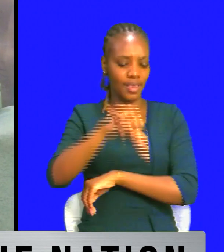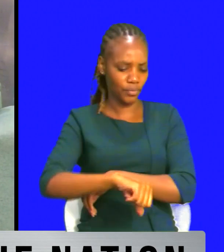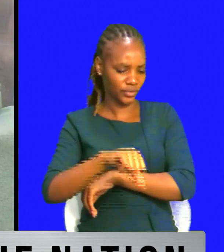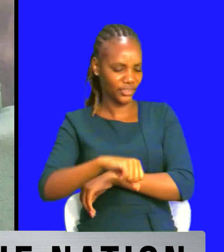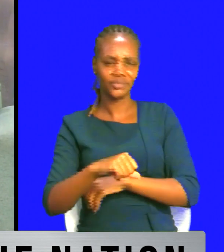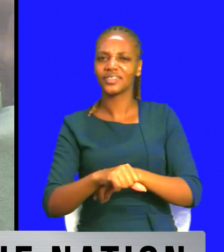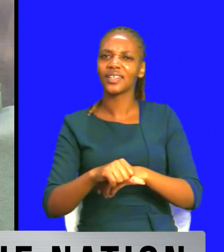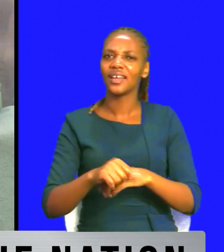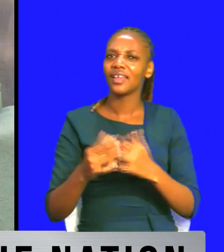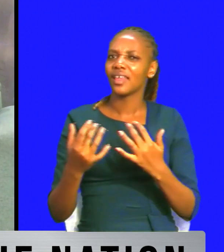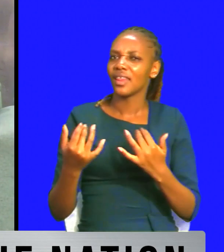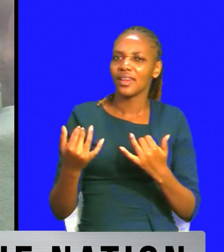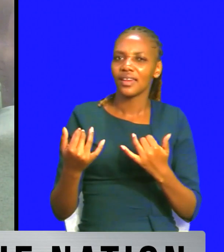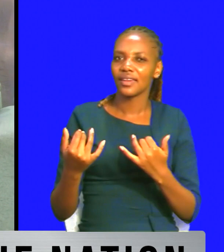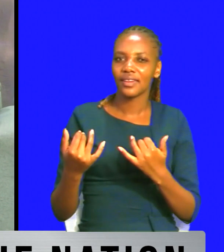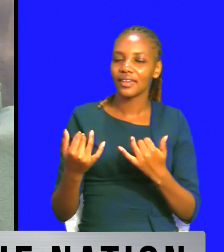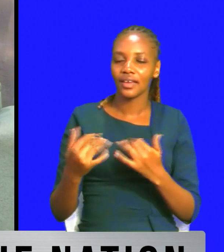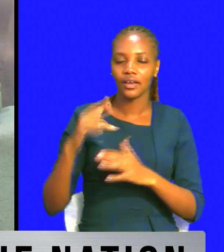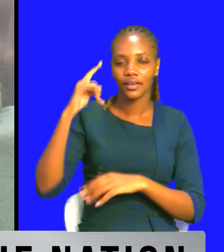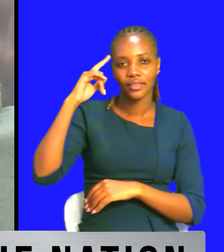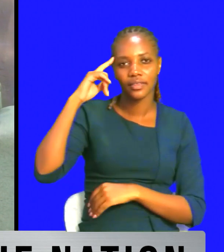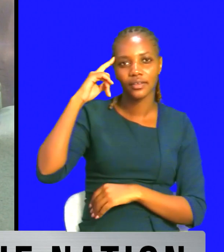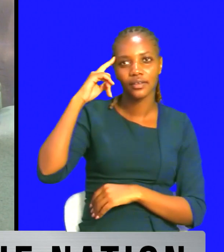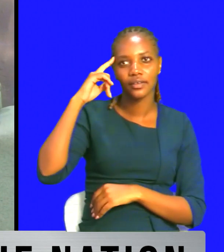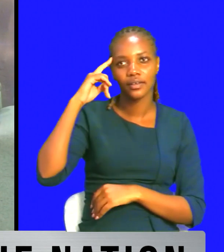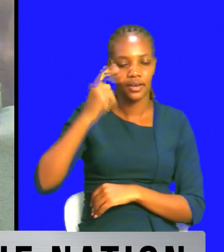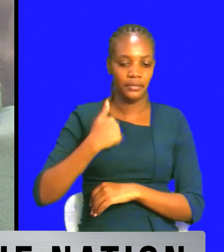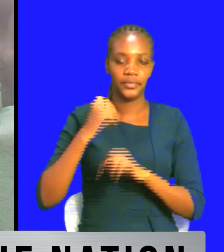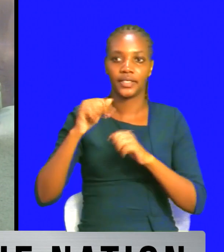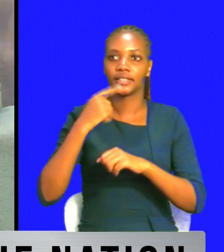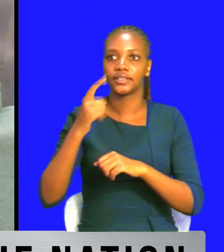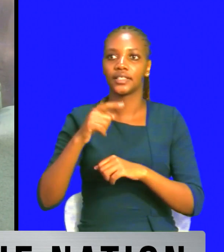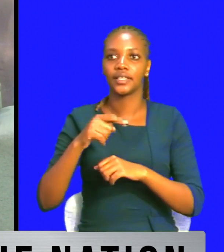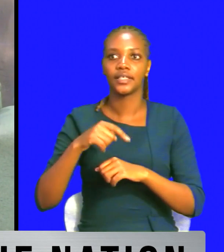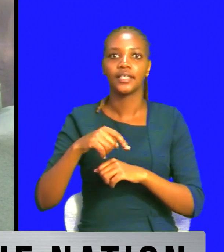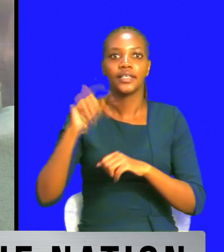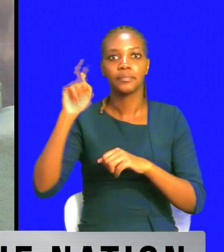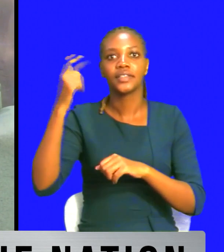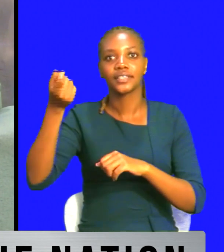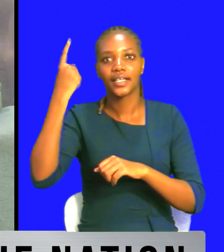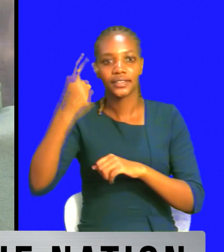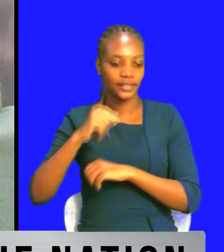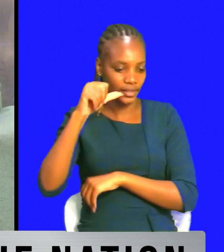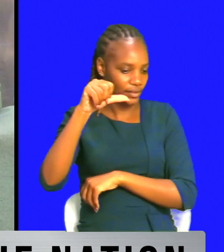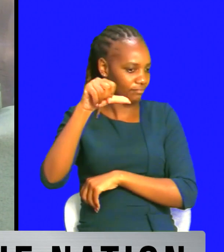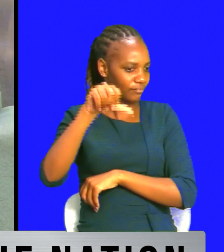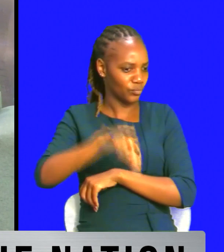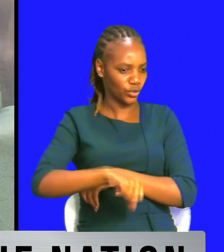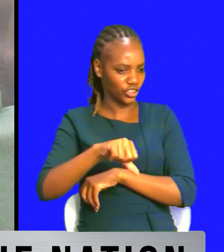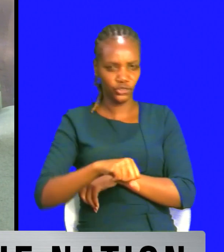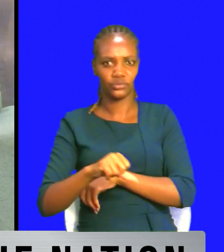nini in reiteration of that, I would have said anafaa kujua umalaya ifanywe na mtu mmoja, you